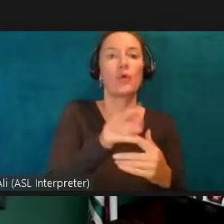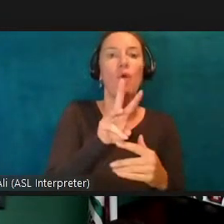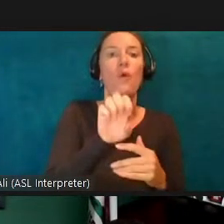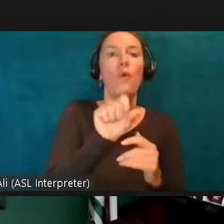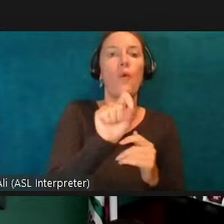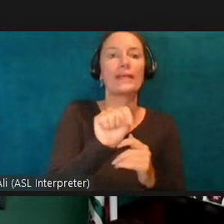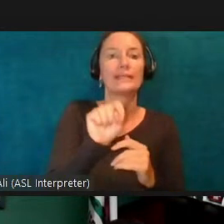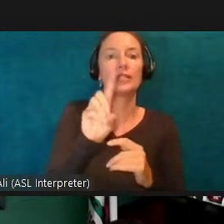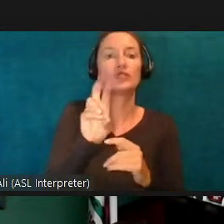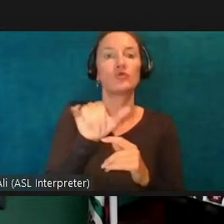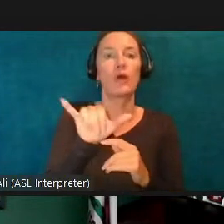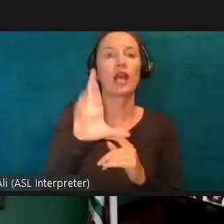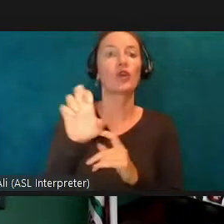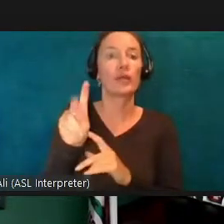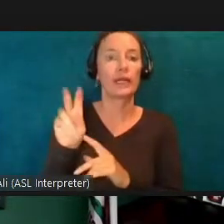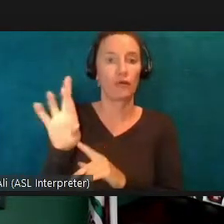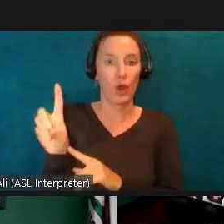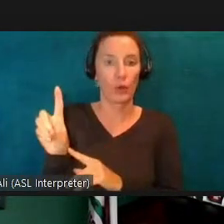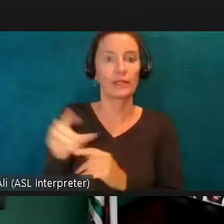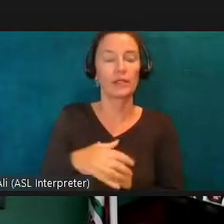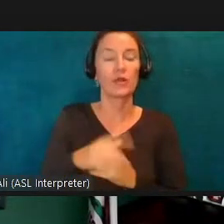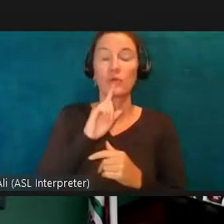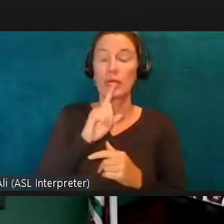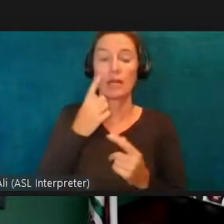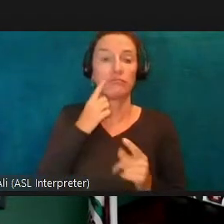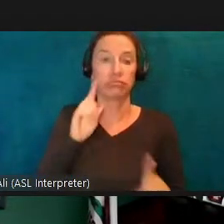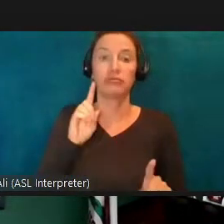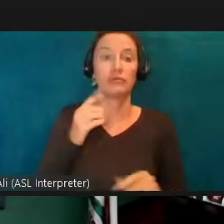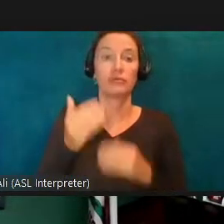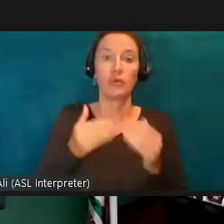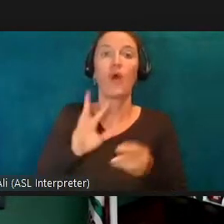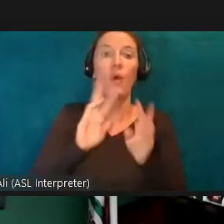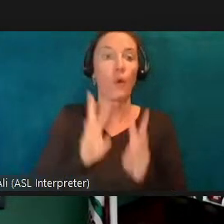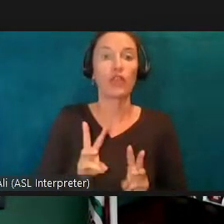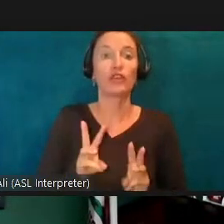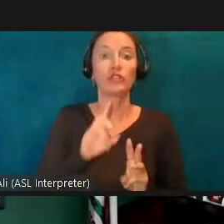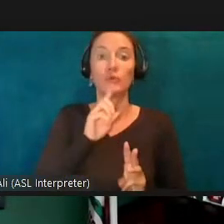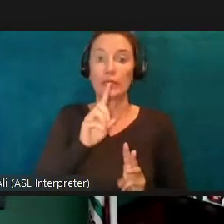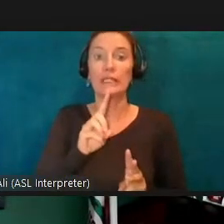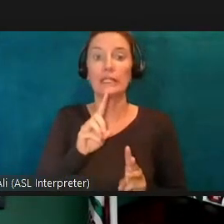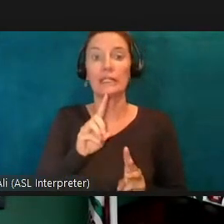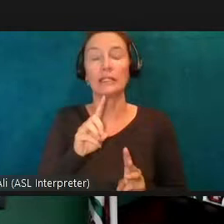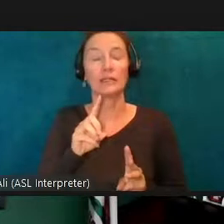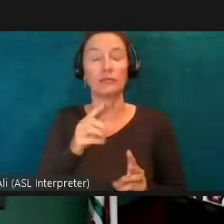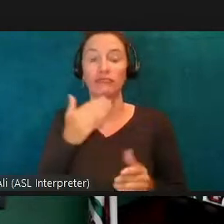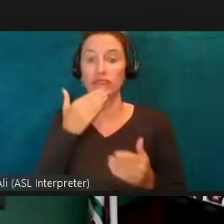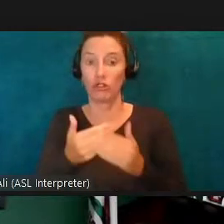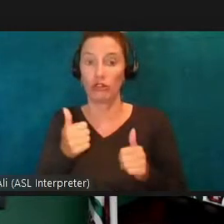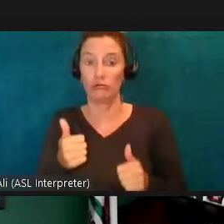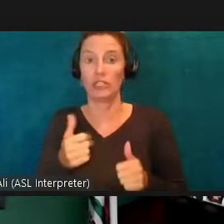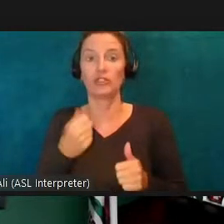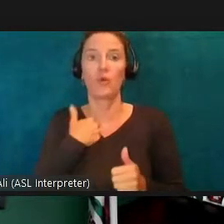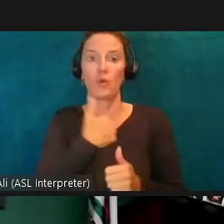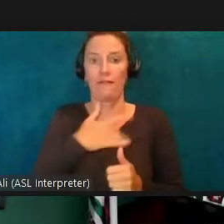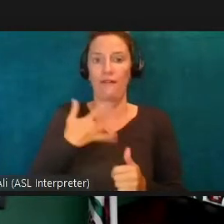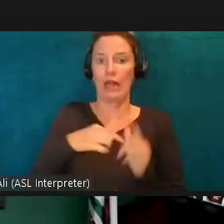progress, and the weather is cooperating, so we're cautiously optimistic that we're making headway out here